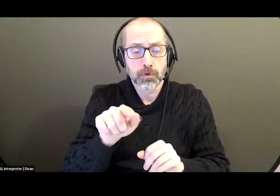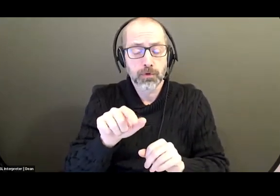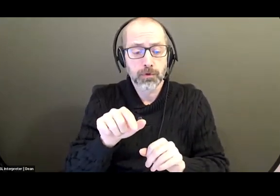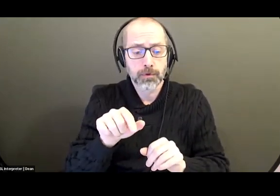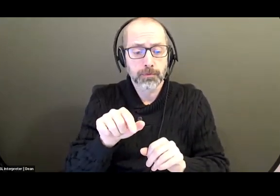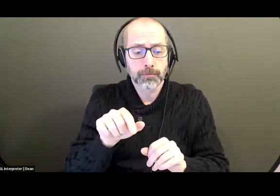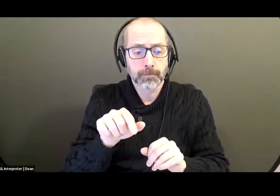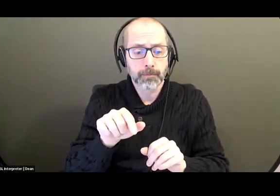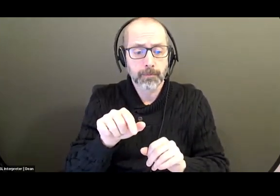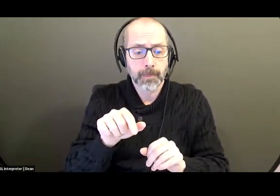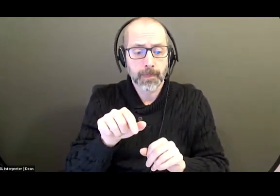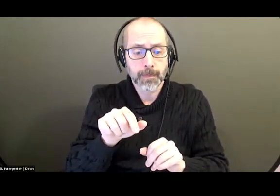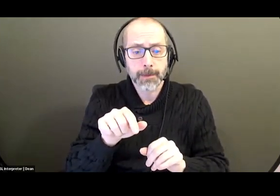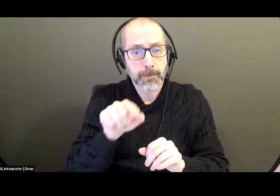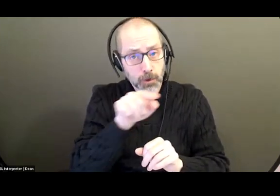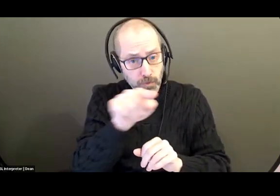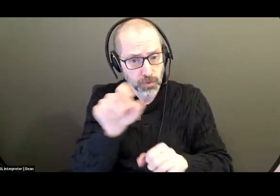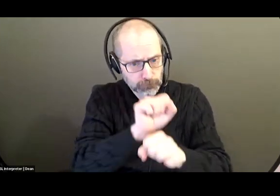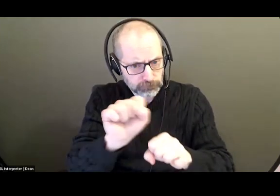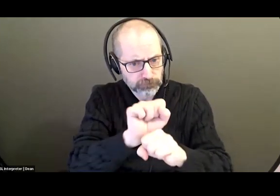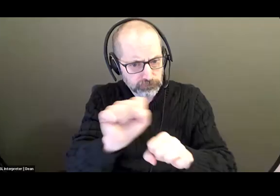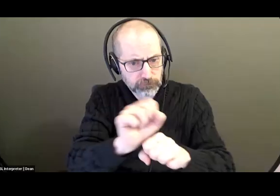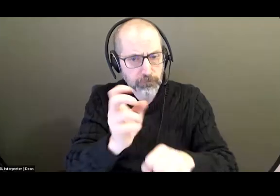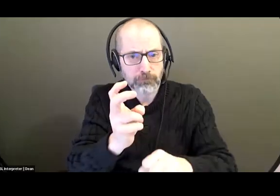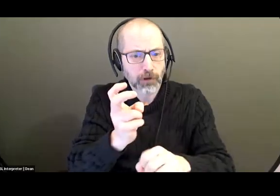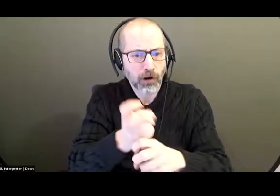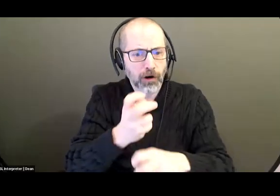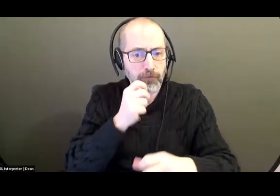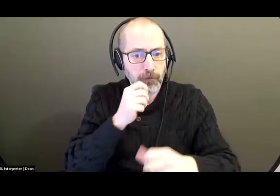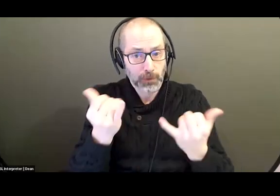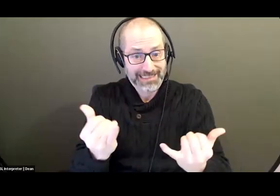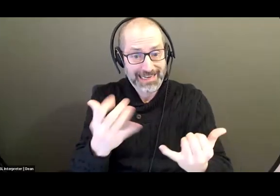and we what you're doing is